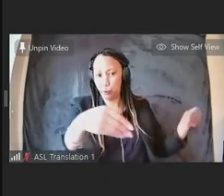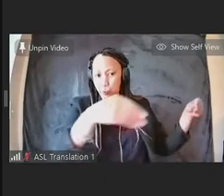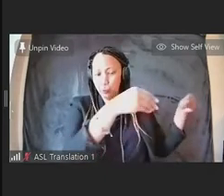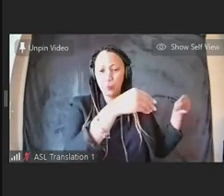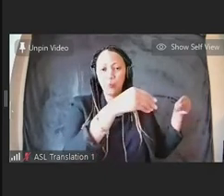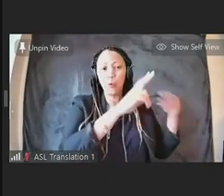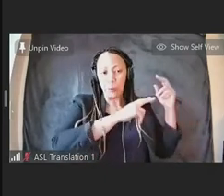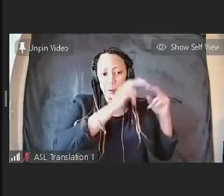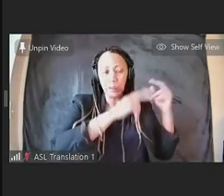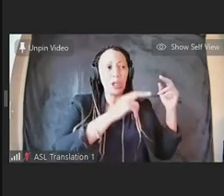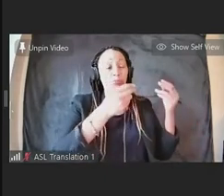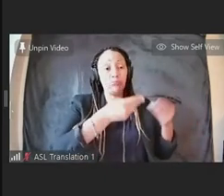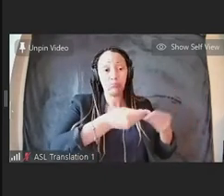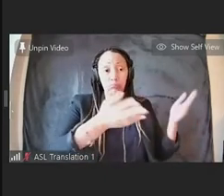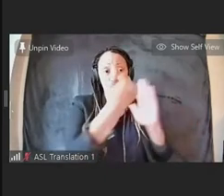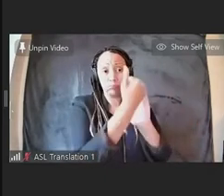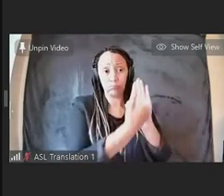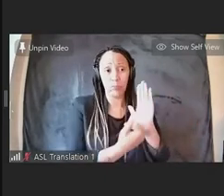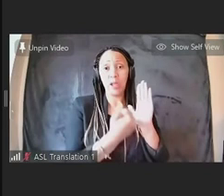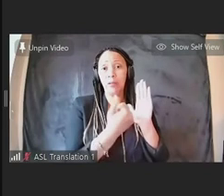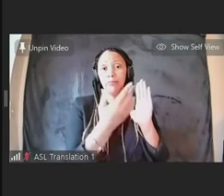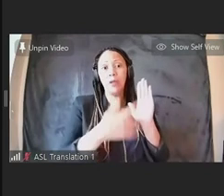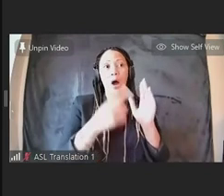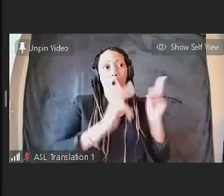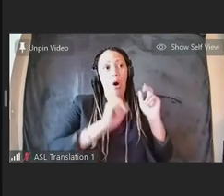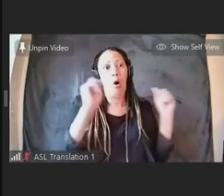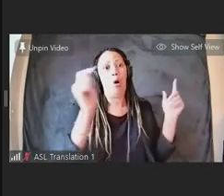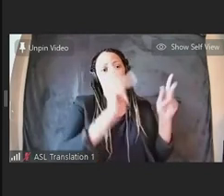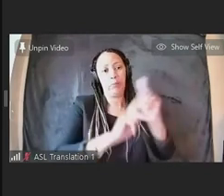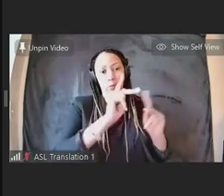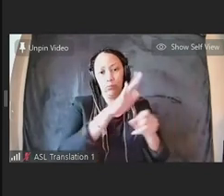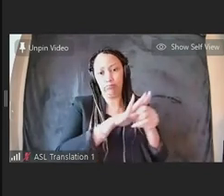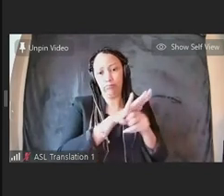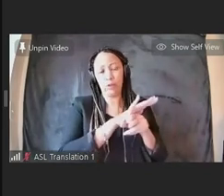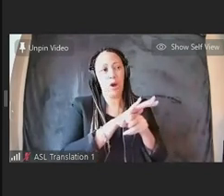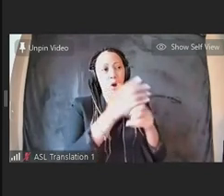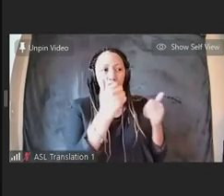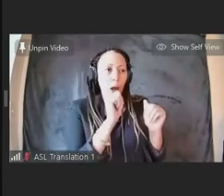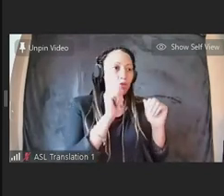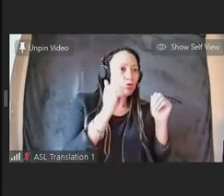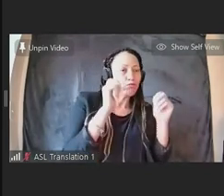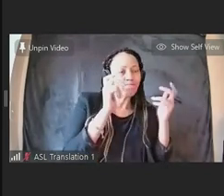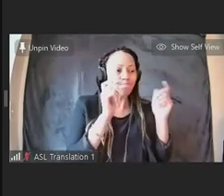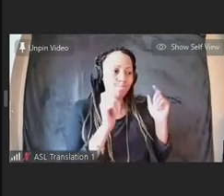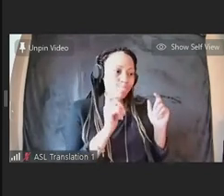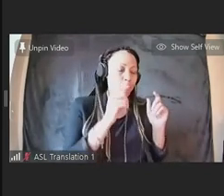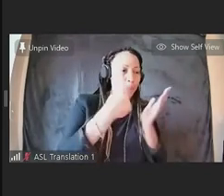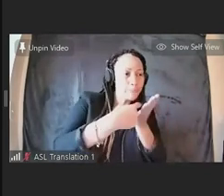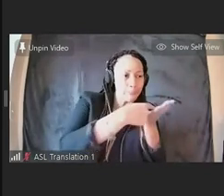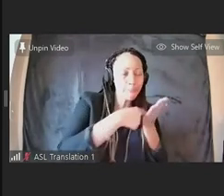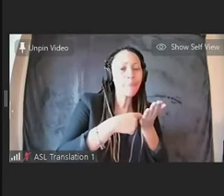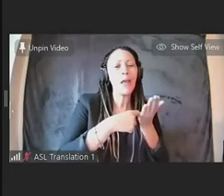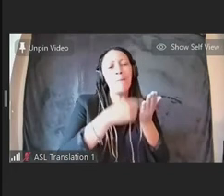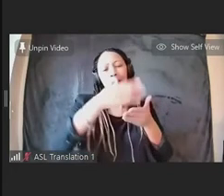board a list of those, or the neighbors a list of those uses, and we tried to work around those. As I said, at the end of the discussions, it